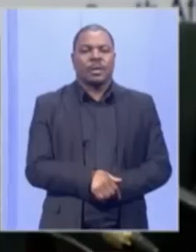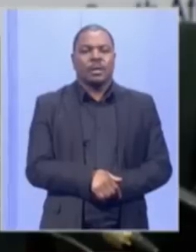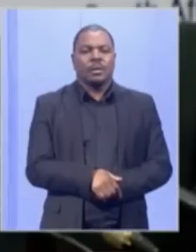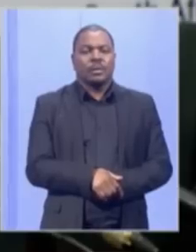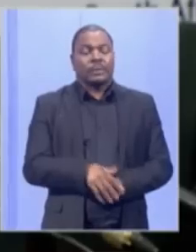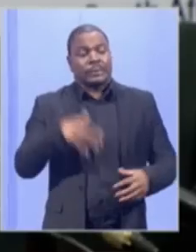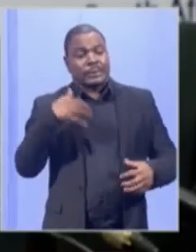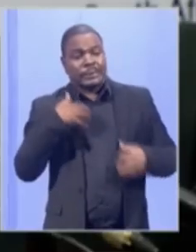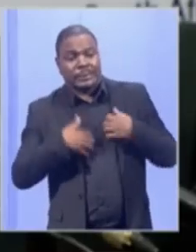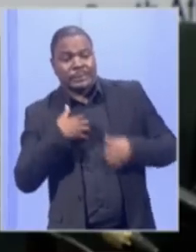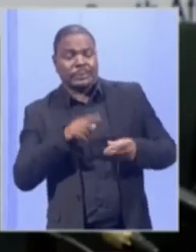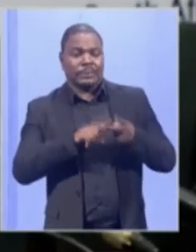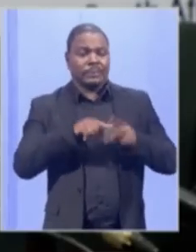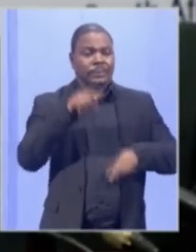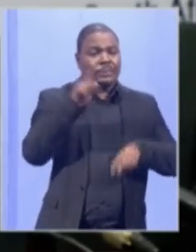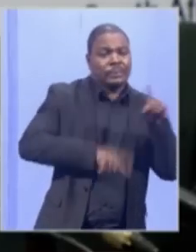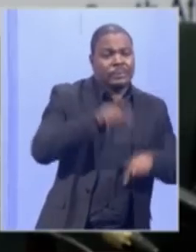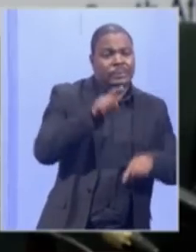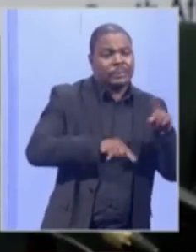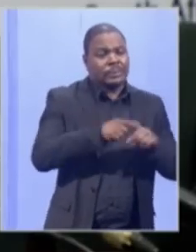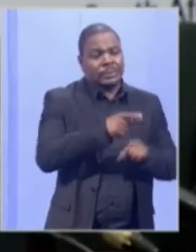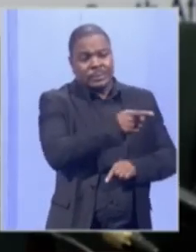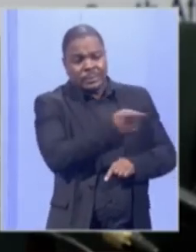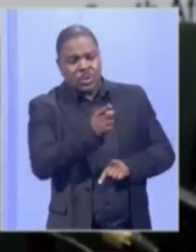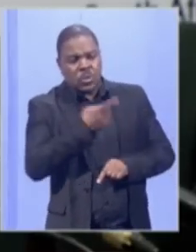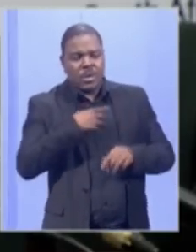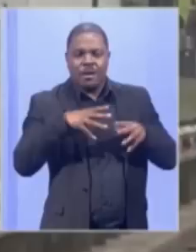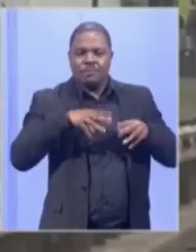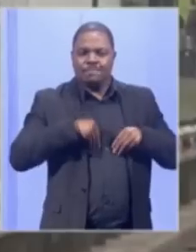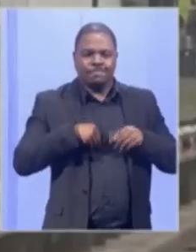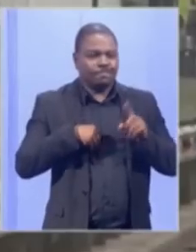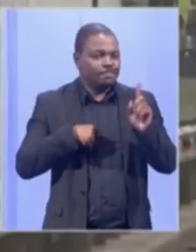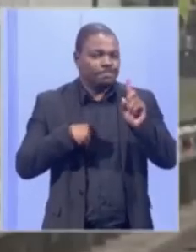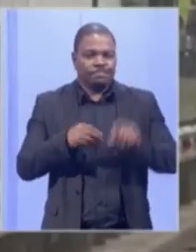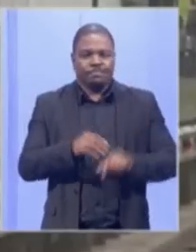of violence by an aggrieved party is not acceptable.